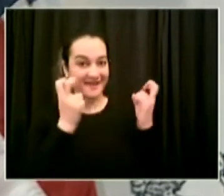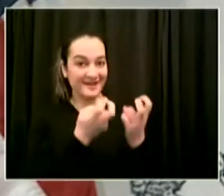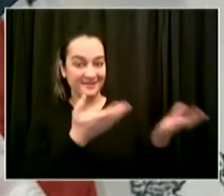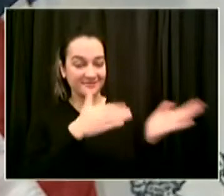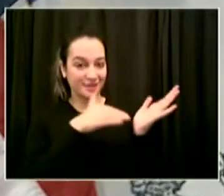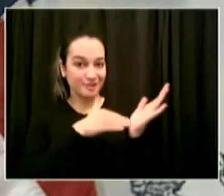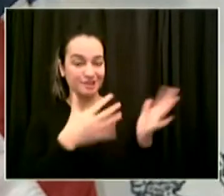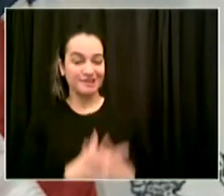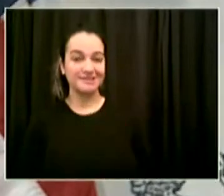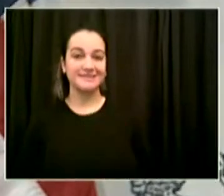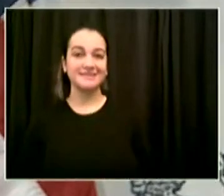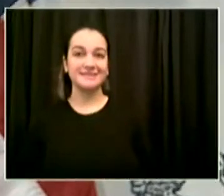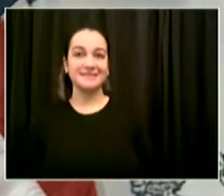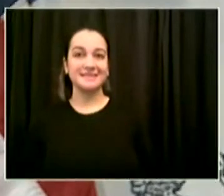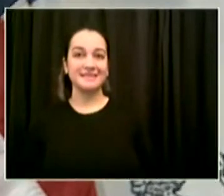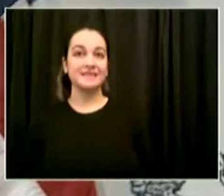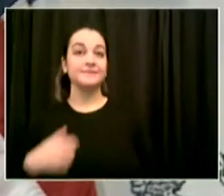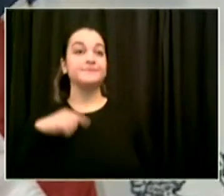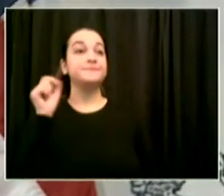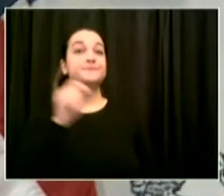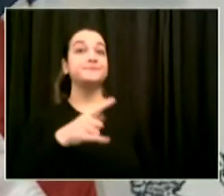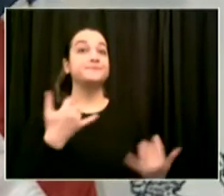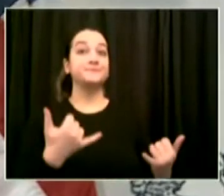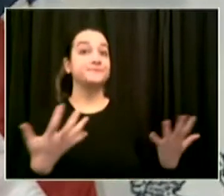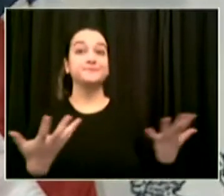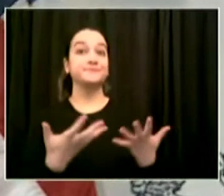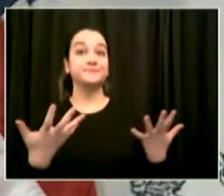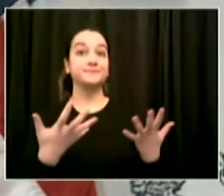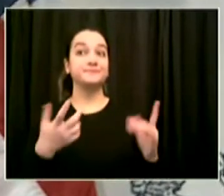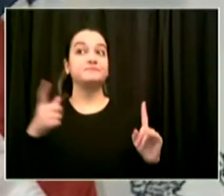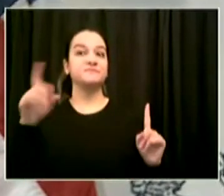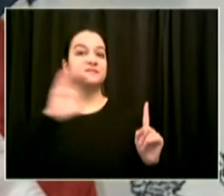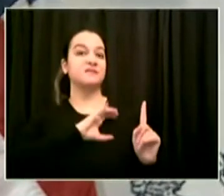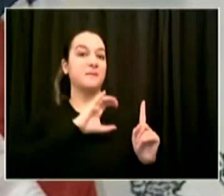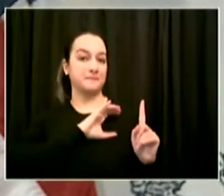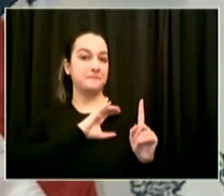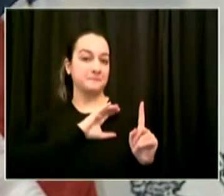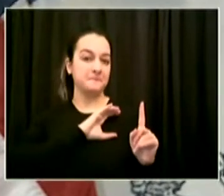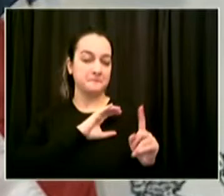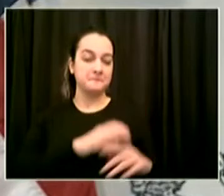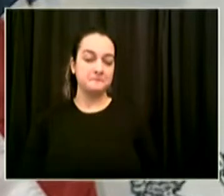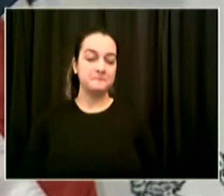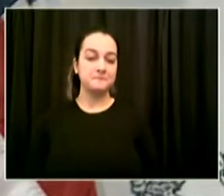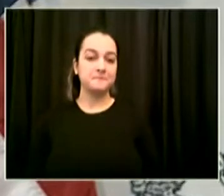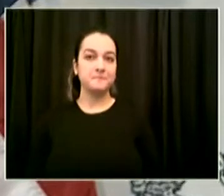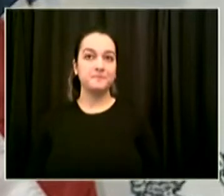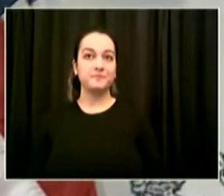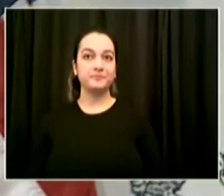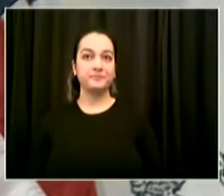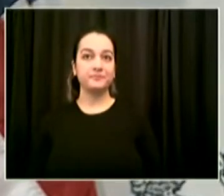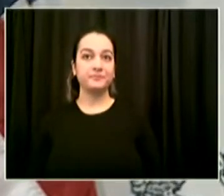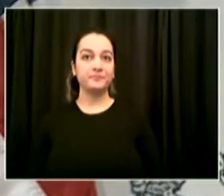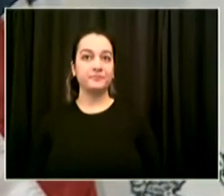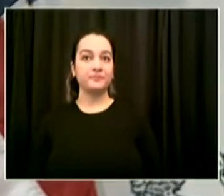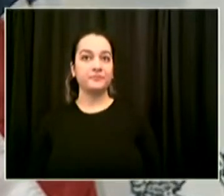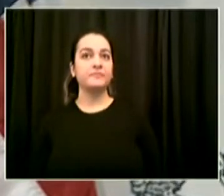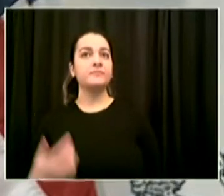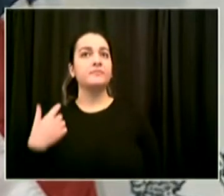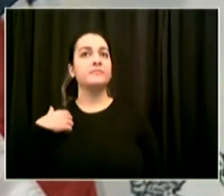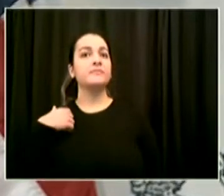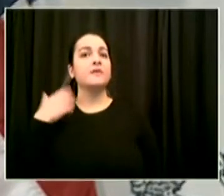you and Commissioner Shea, so who nominates the candidates for precinct commander, and how much weight does